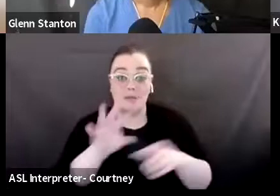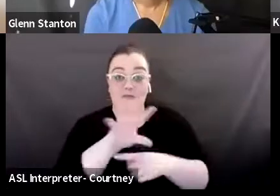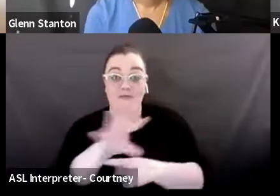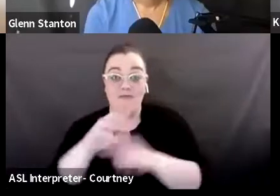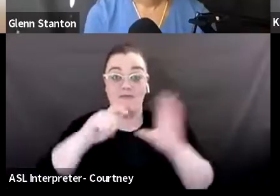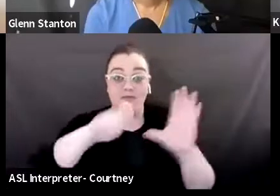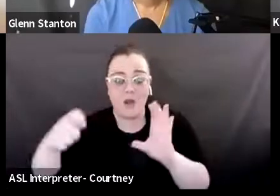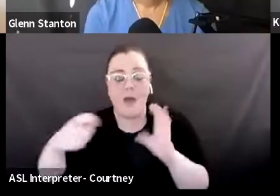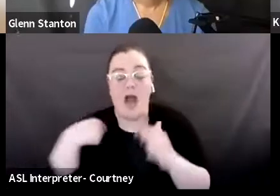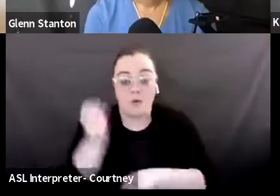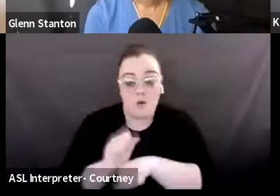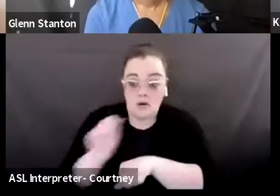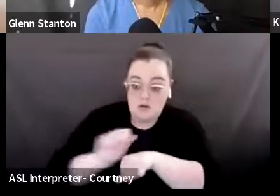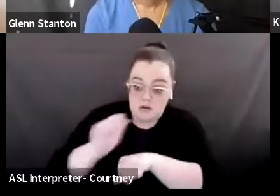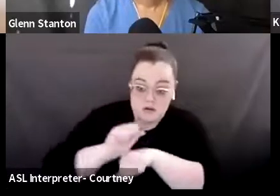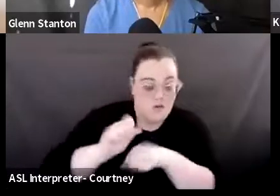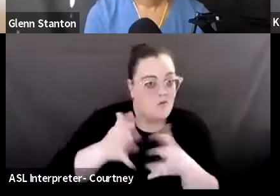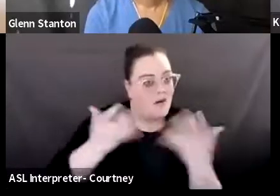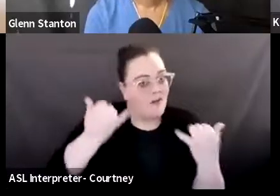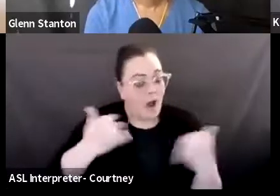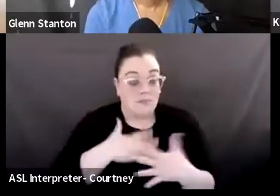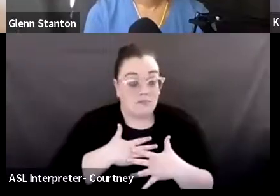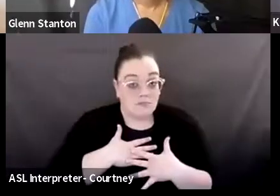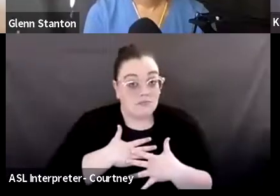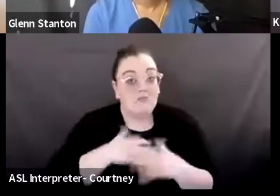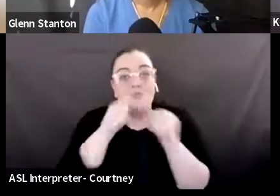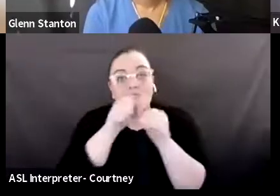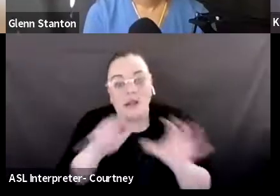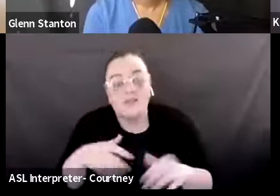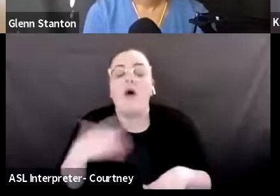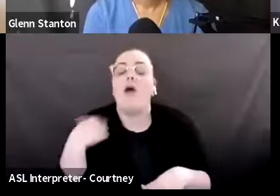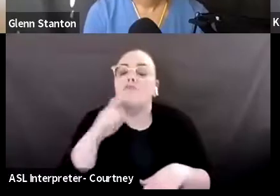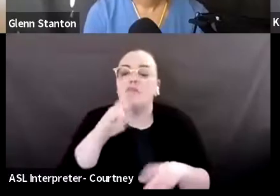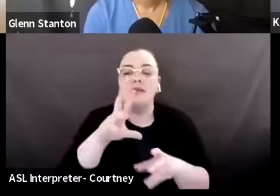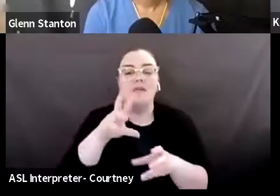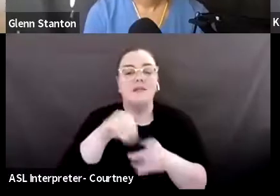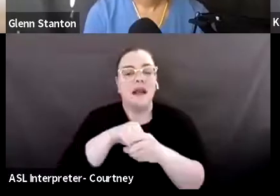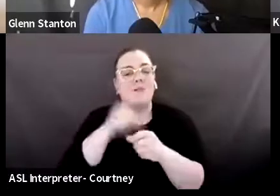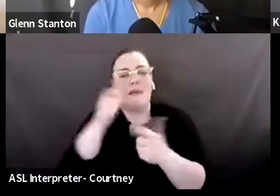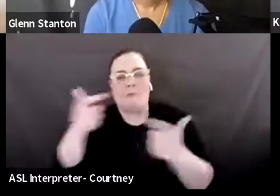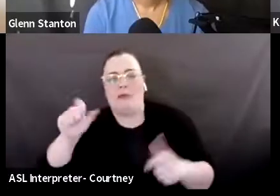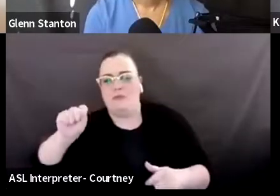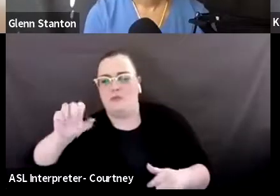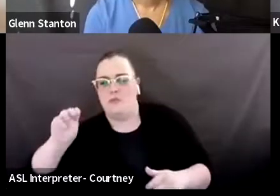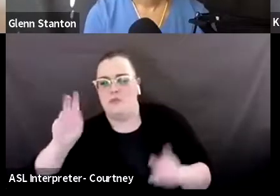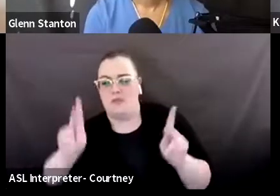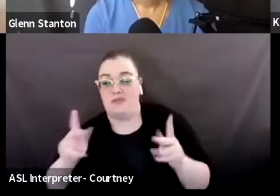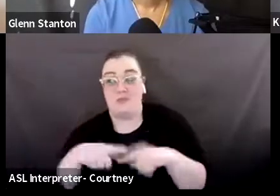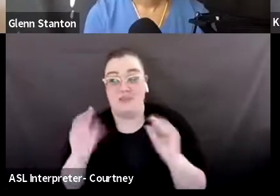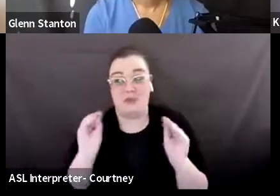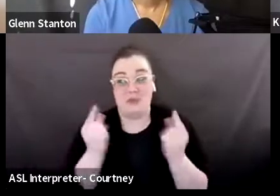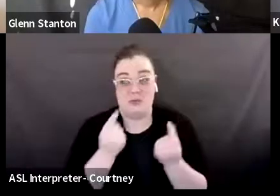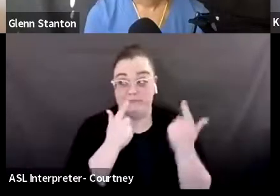never worked so much in my life. And I'm not a big social media person, but there's nothing to do in the hotel